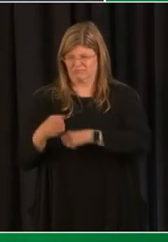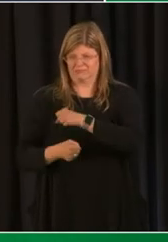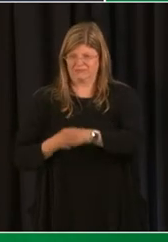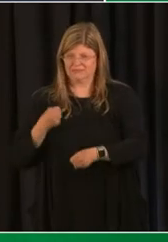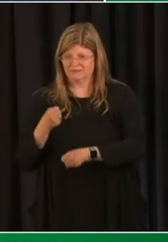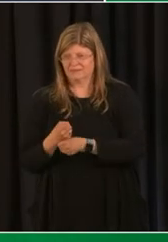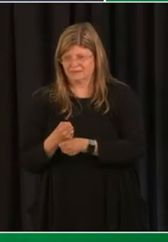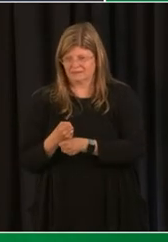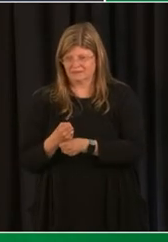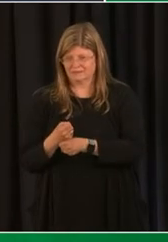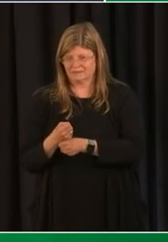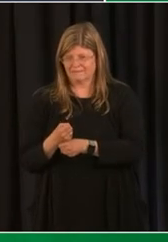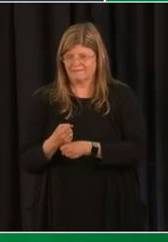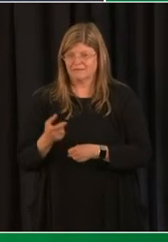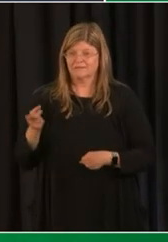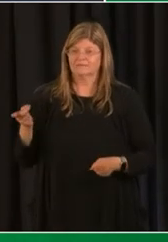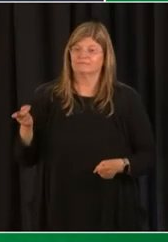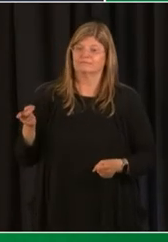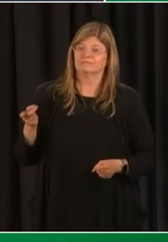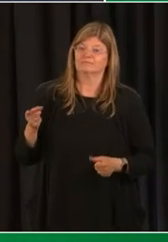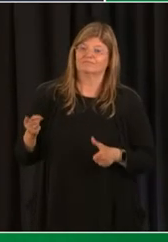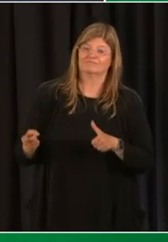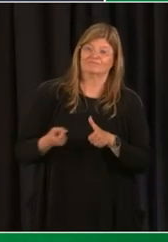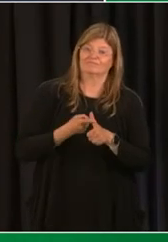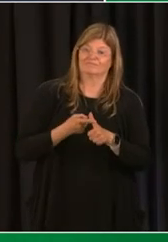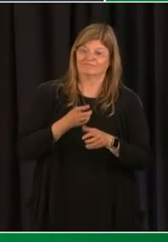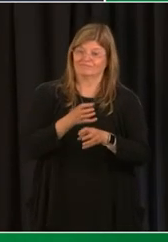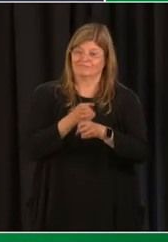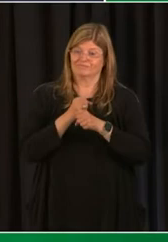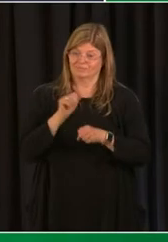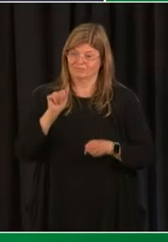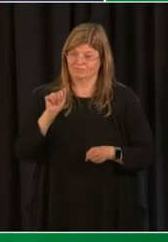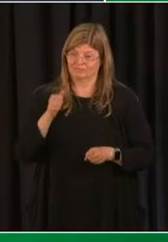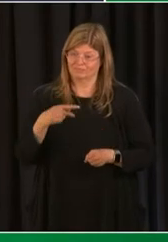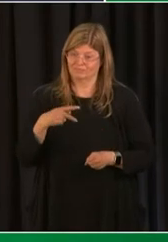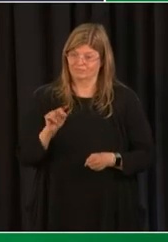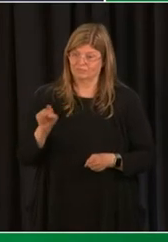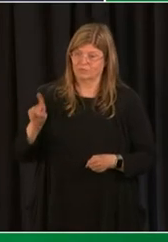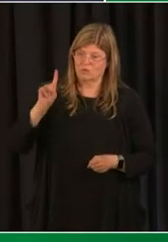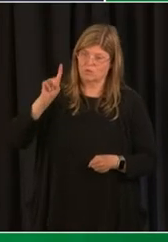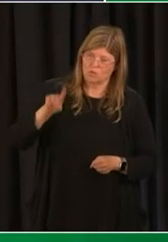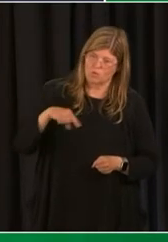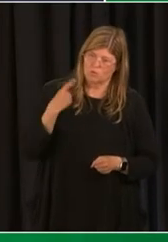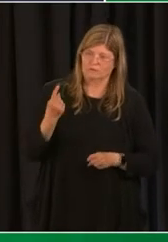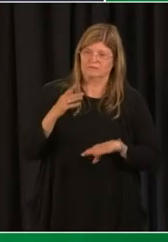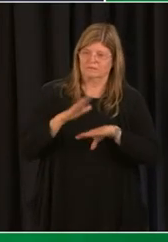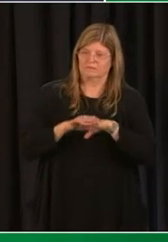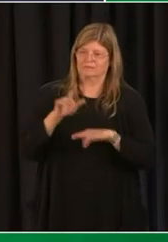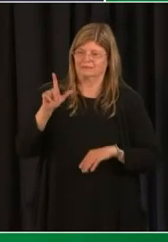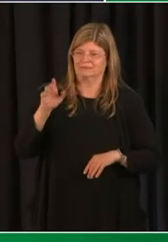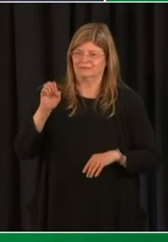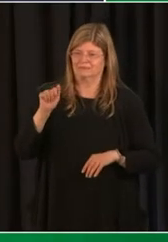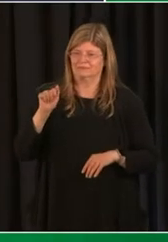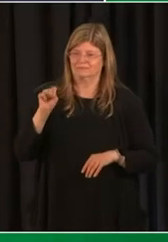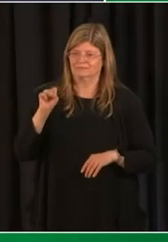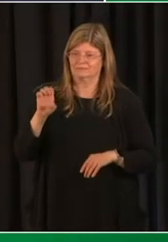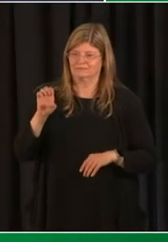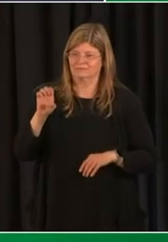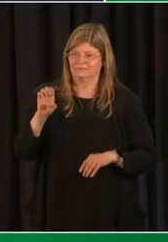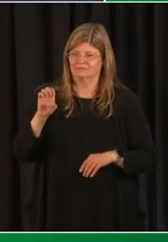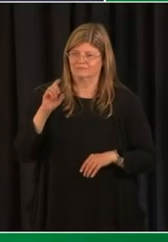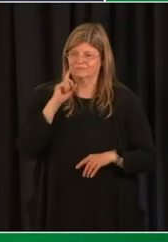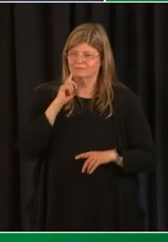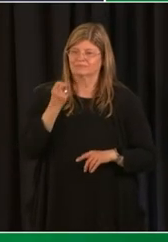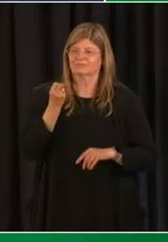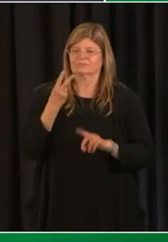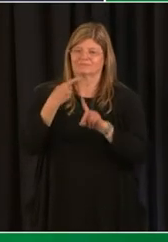when she initially got the apartment, she was the only one on the lease, and I didn't come onto the lease until about 2 years